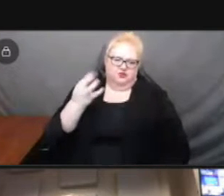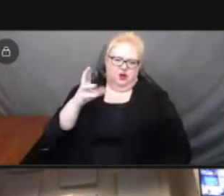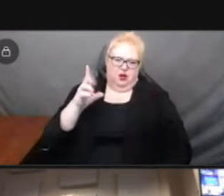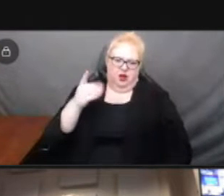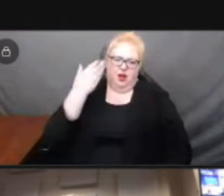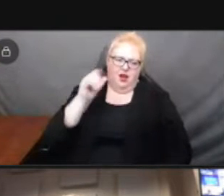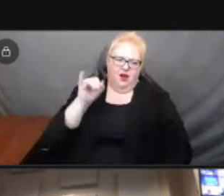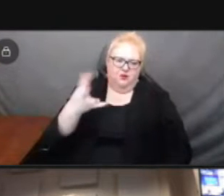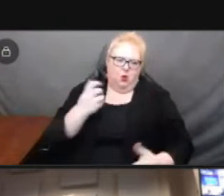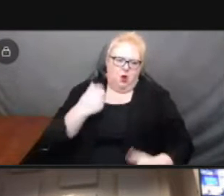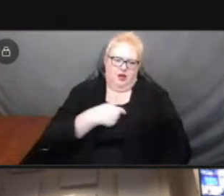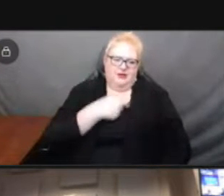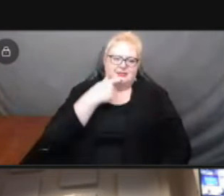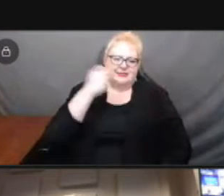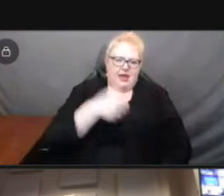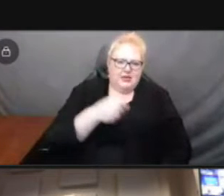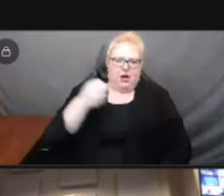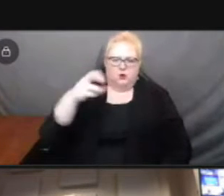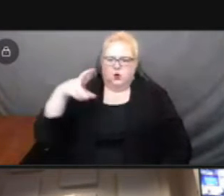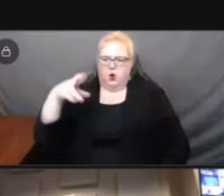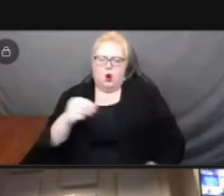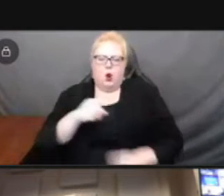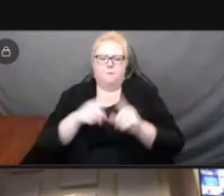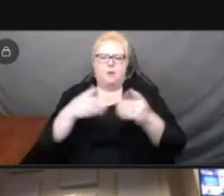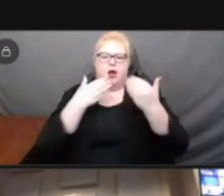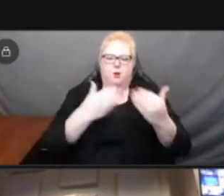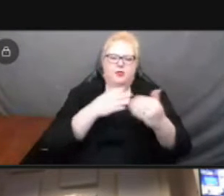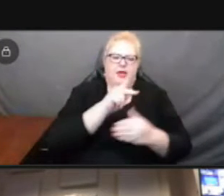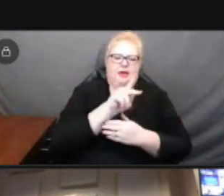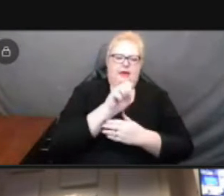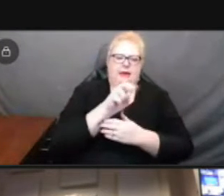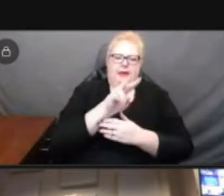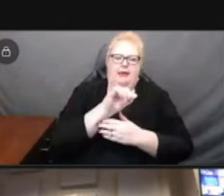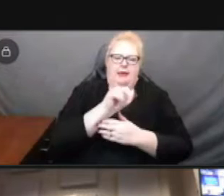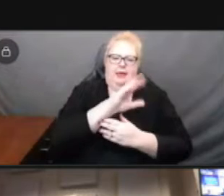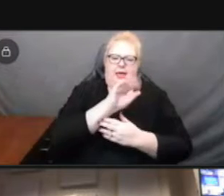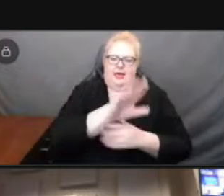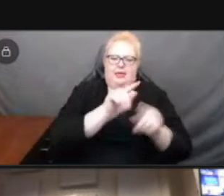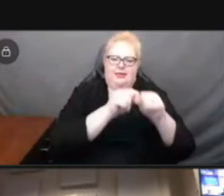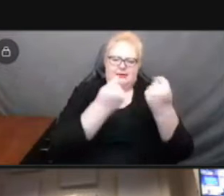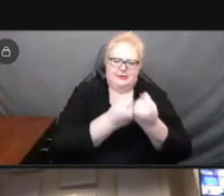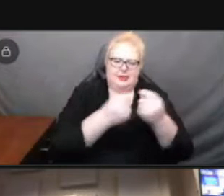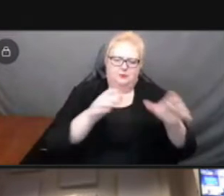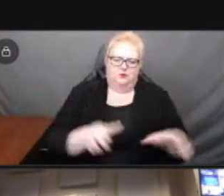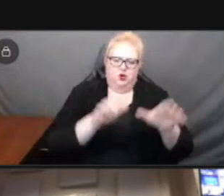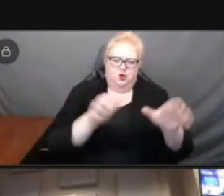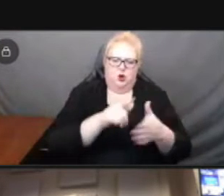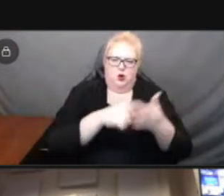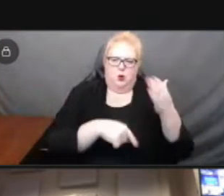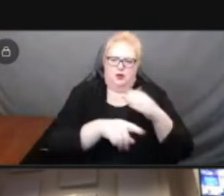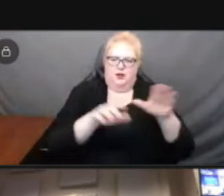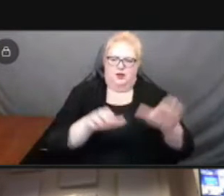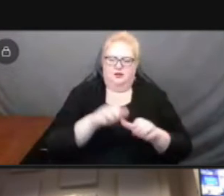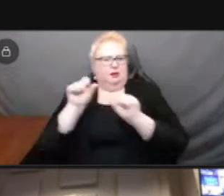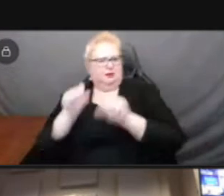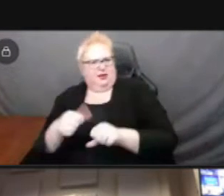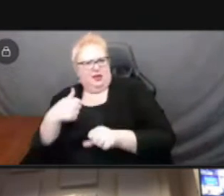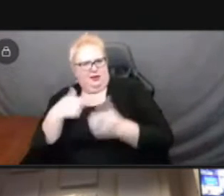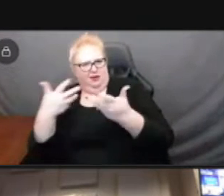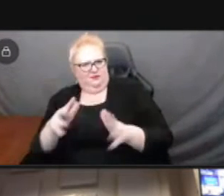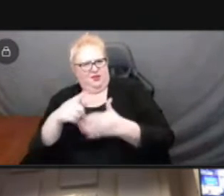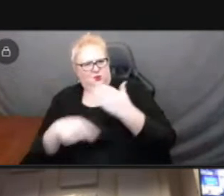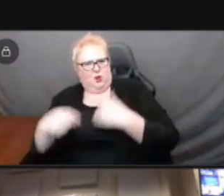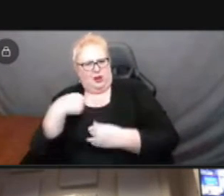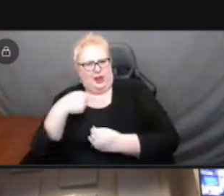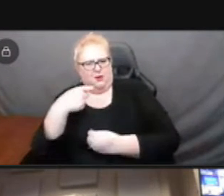I want to thank Kevin and his team for doing what they're doing, and I think that. May I finish what I was saying, Mayor?